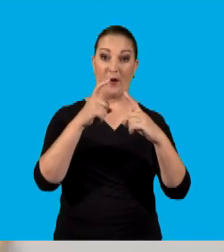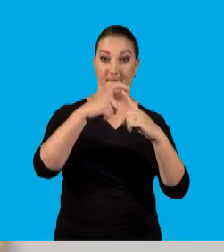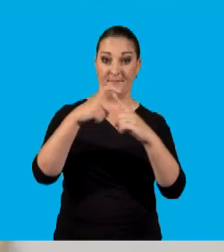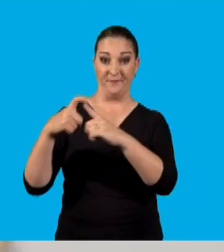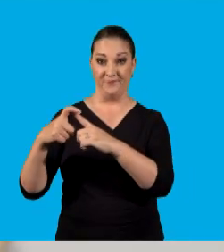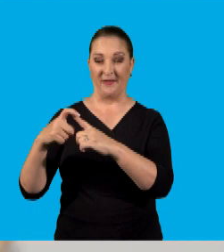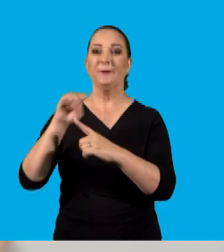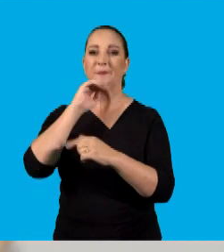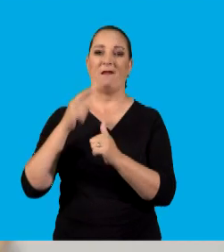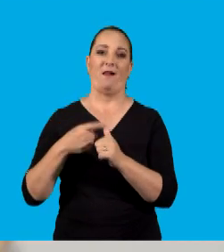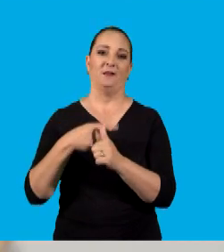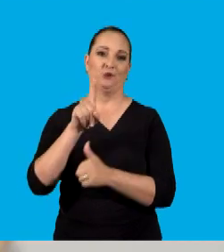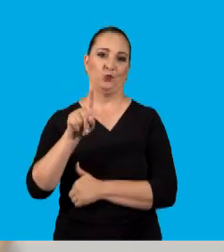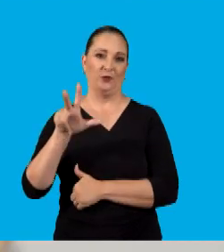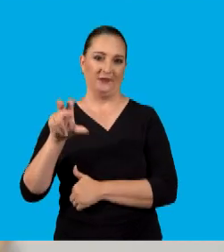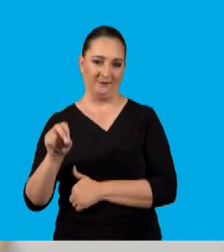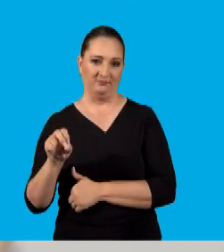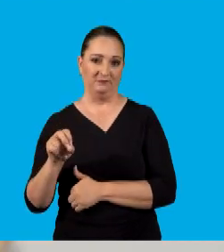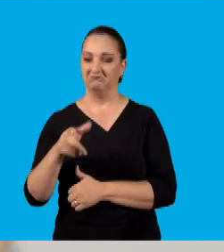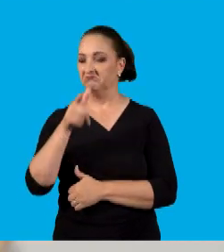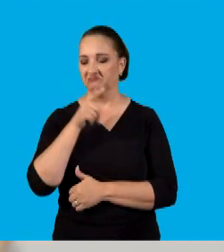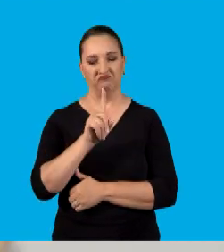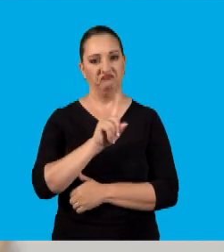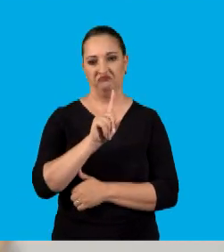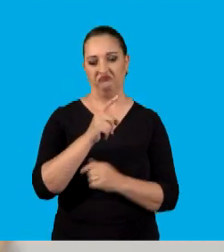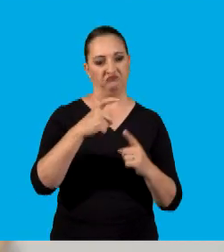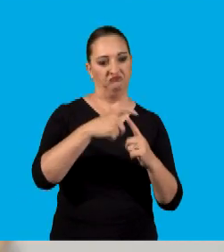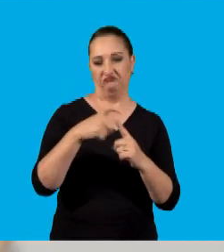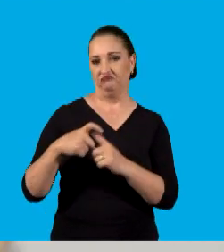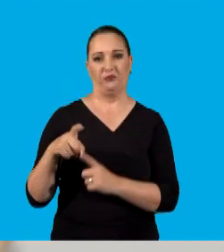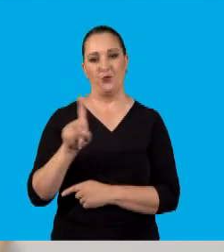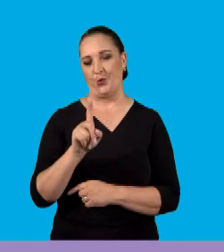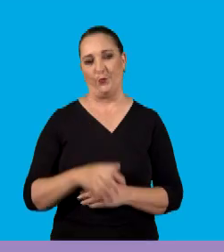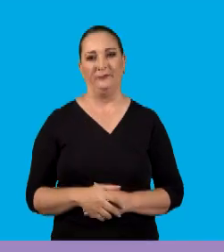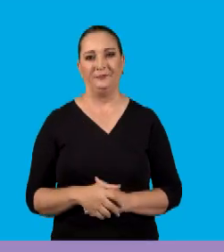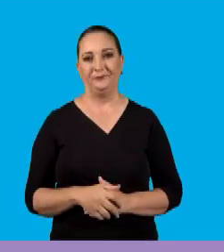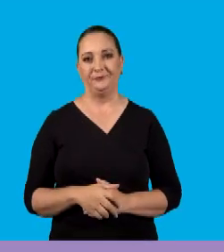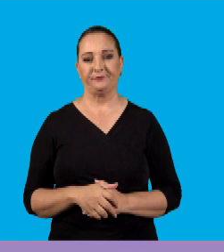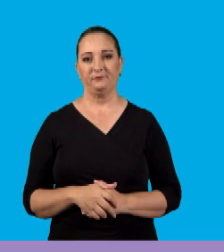the two lines parallel. So we then say lines are not parallel.